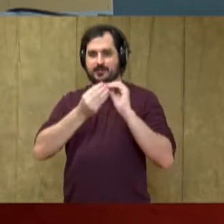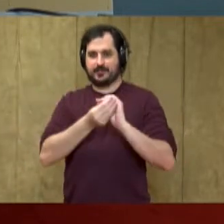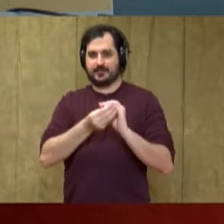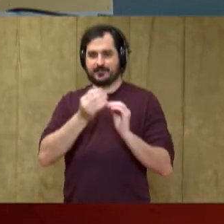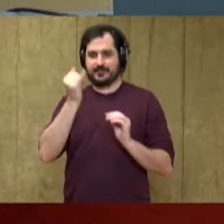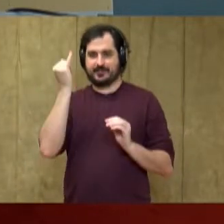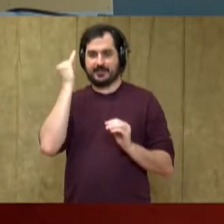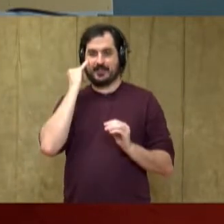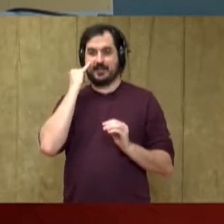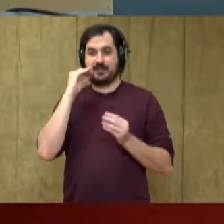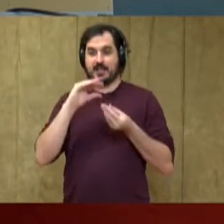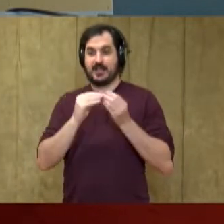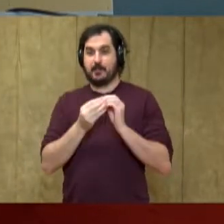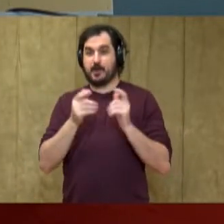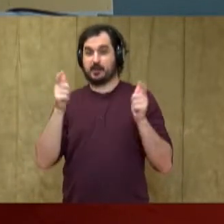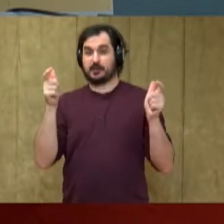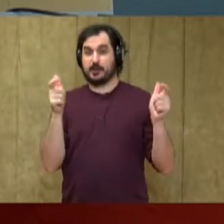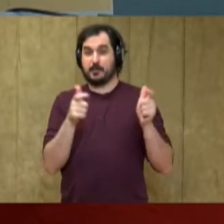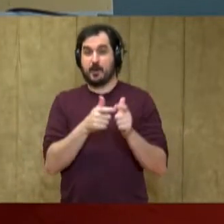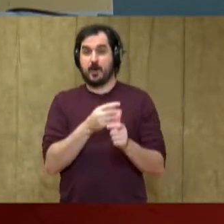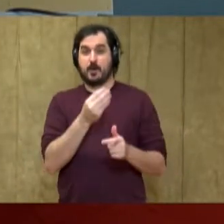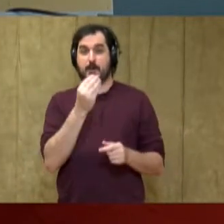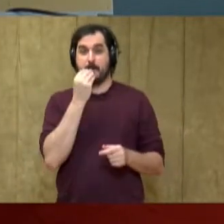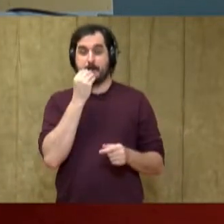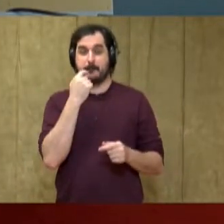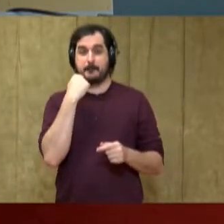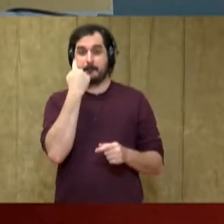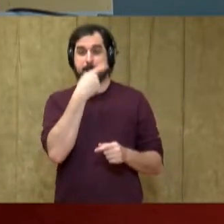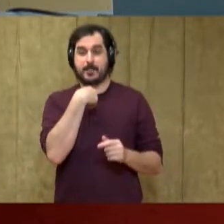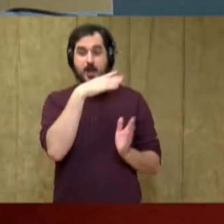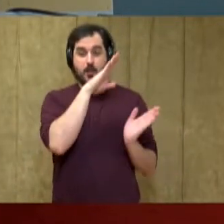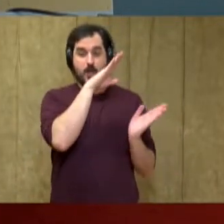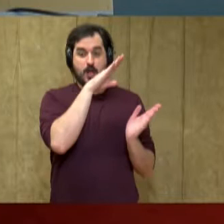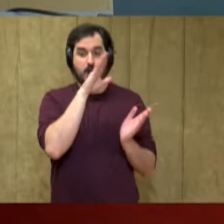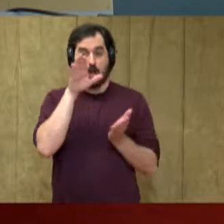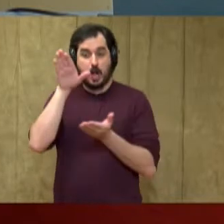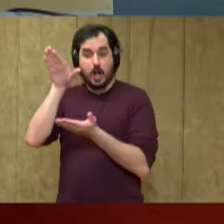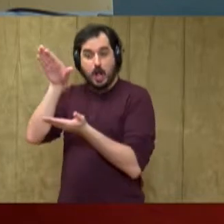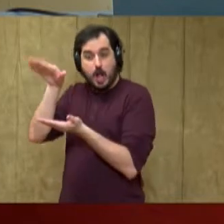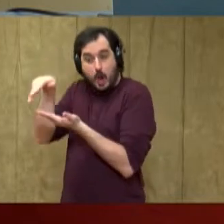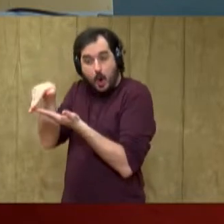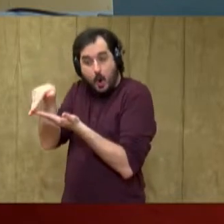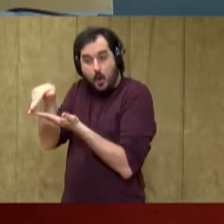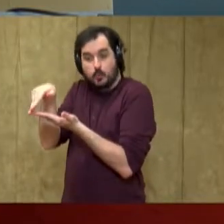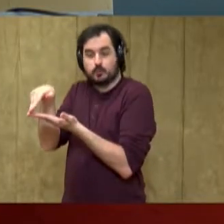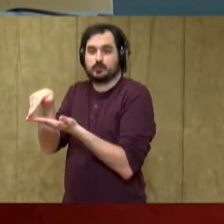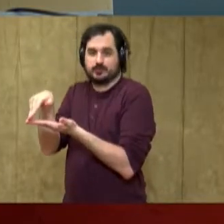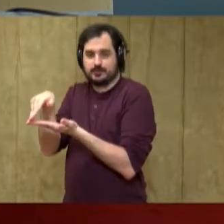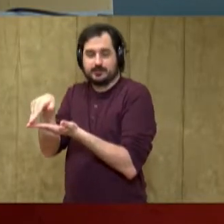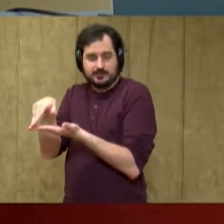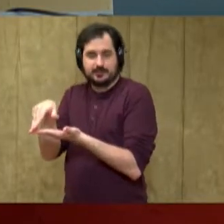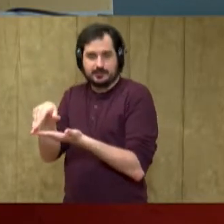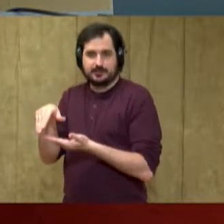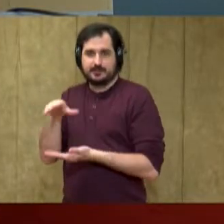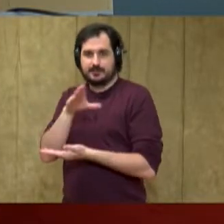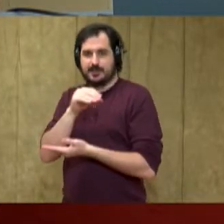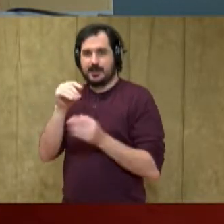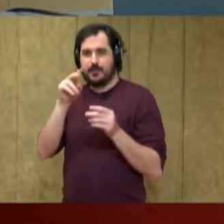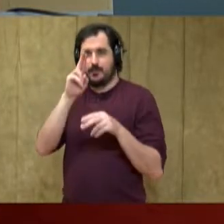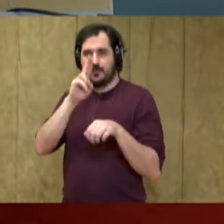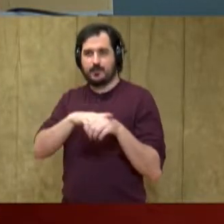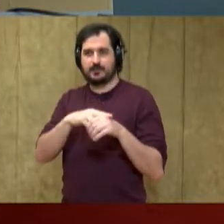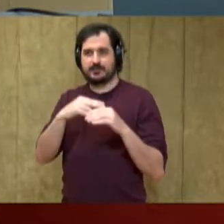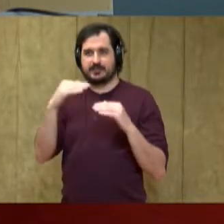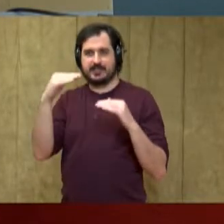mouth closed and it's going to be pointing to the smaller number. And then, of course, equal means they're the same,